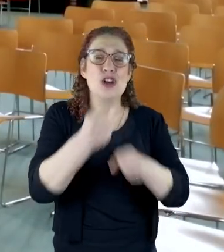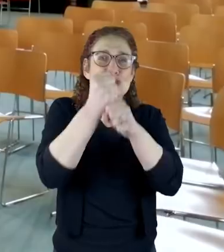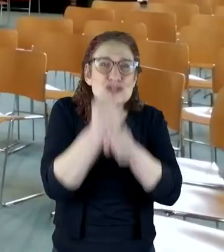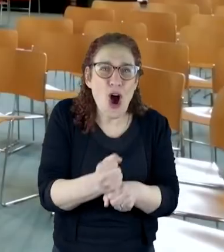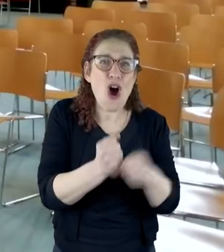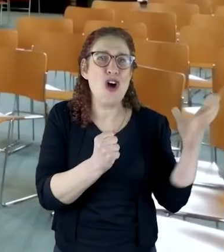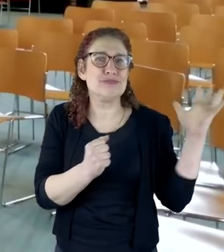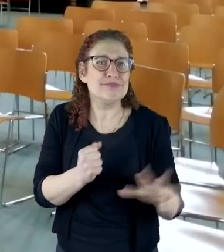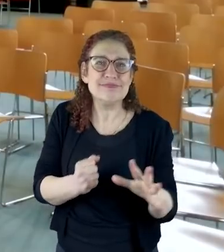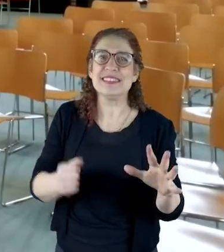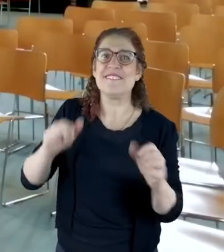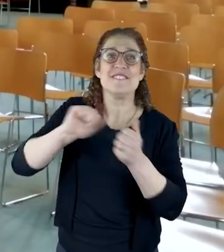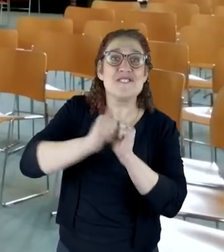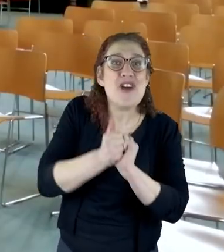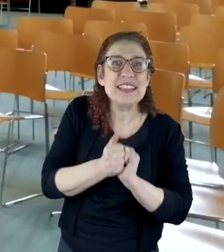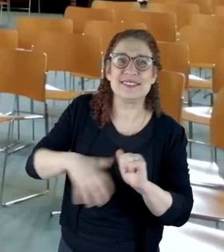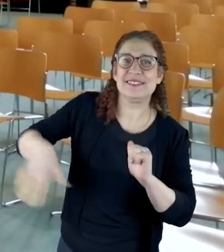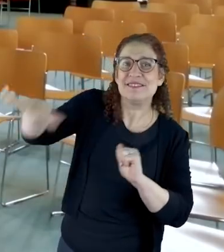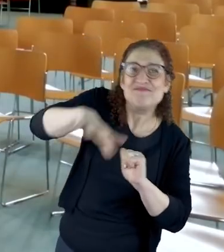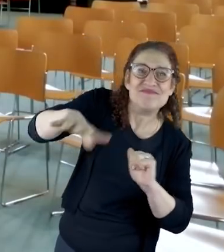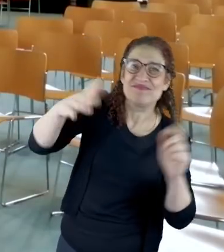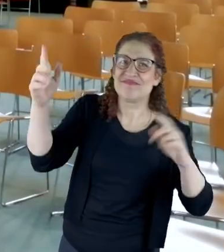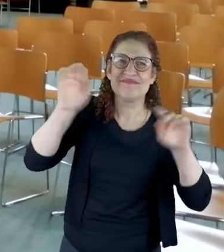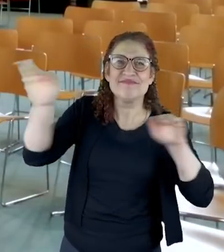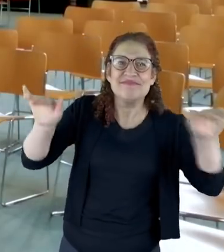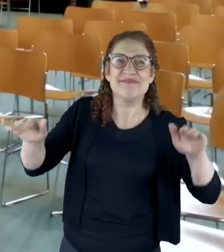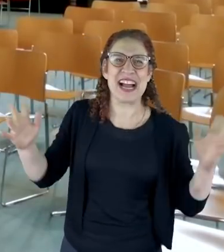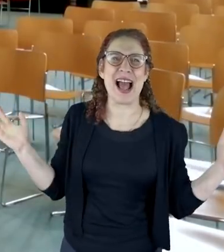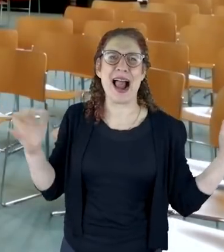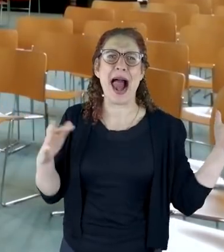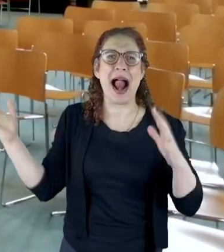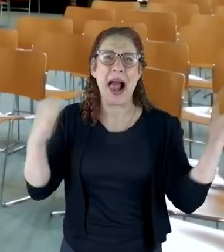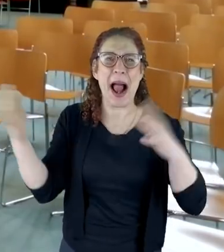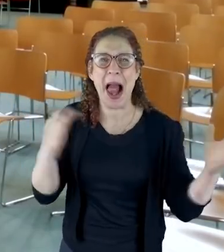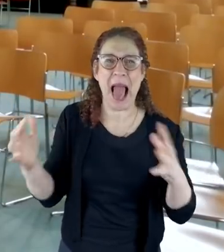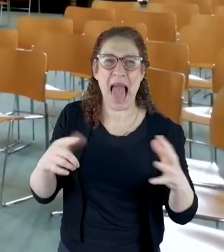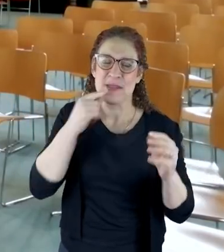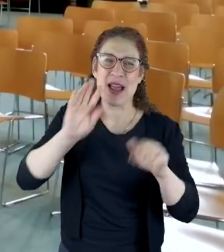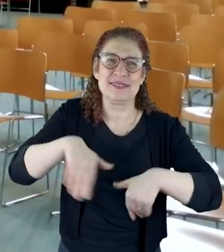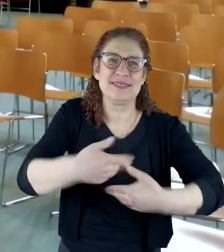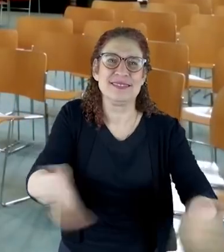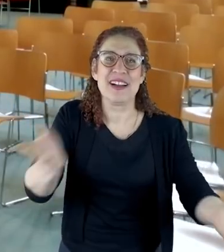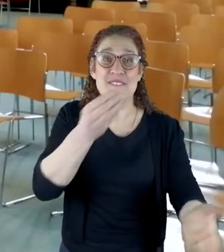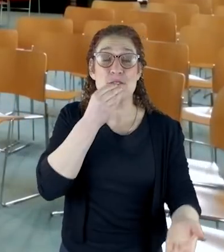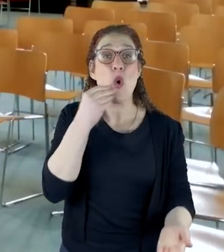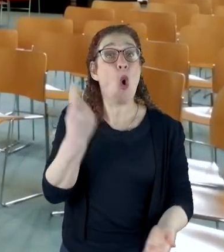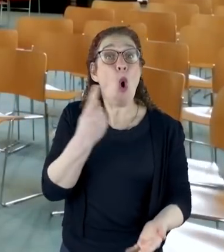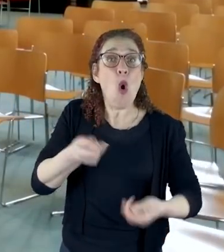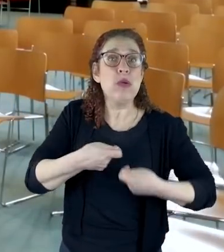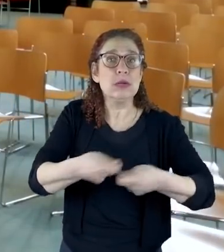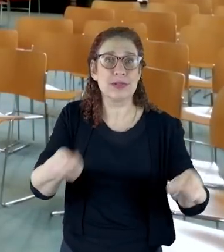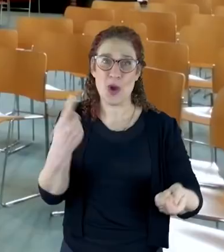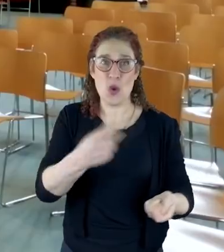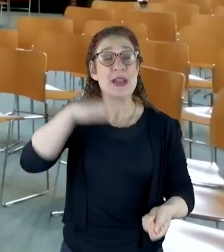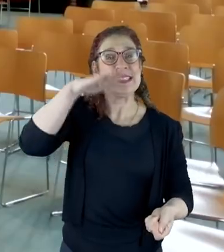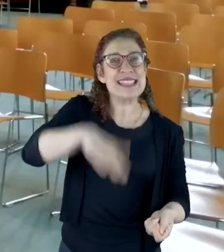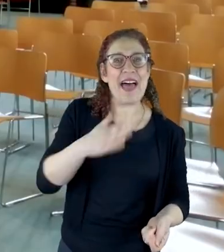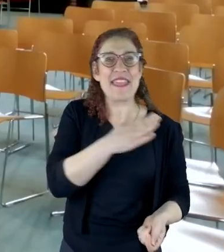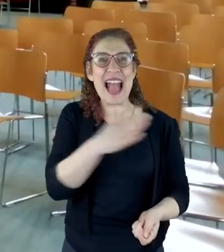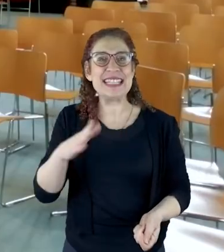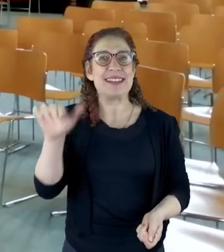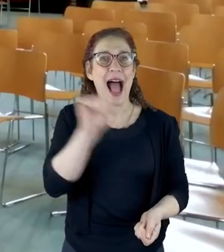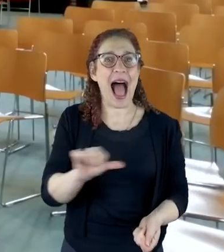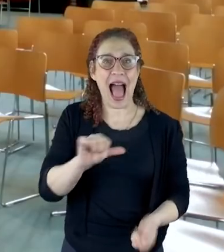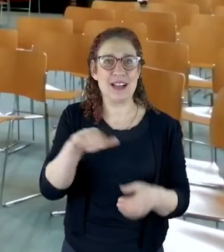family and friends and guests to share a meal together, hosted by the Southeast